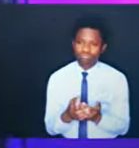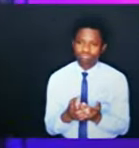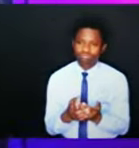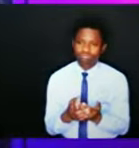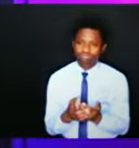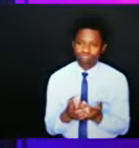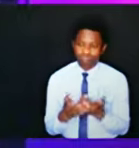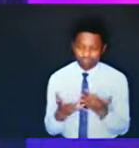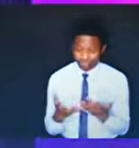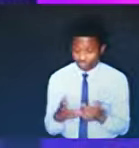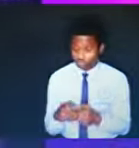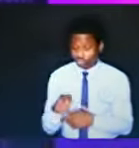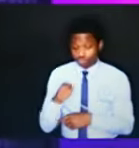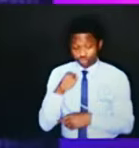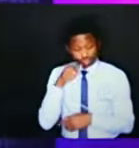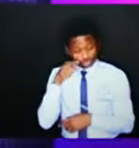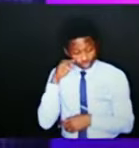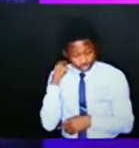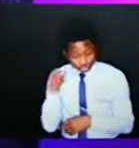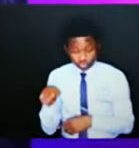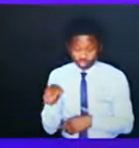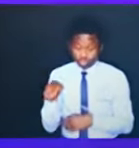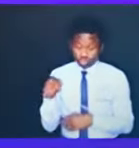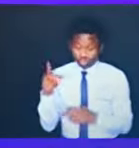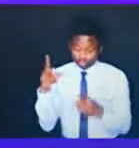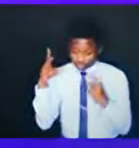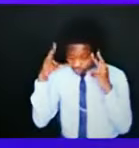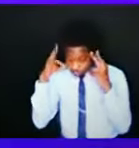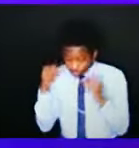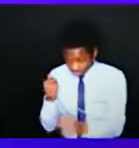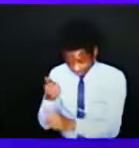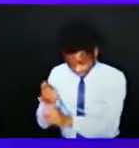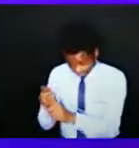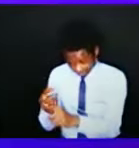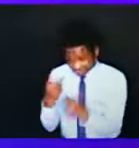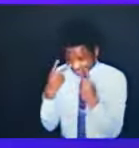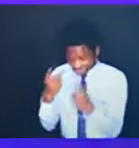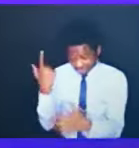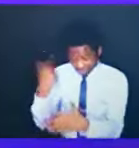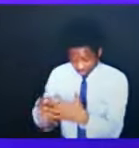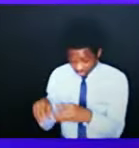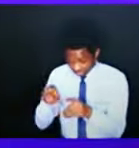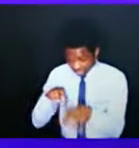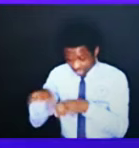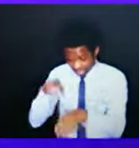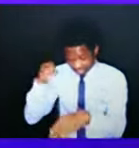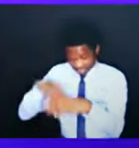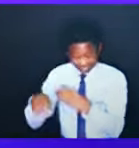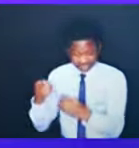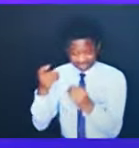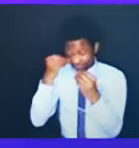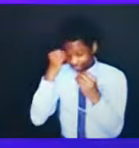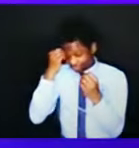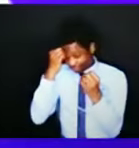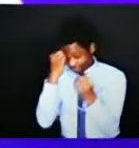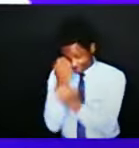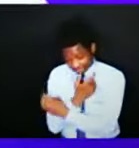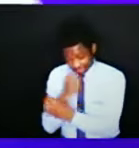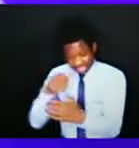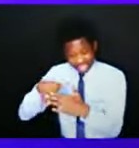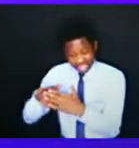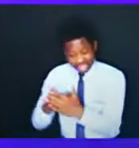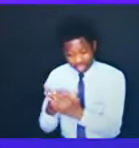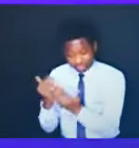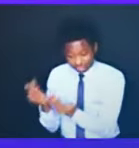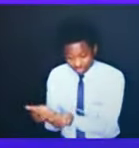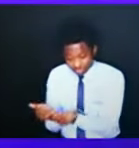krofo. Now you yourself have seen what I did in Egypt, and how I carried you on